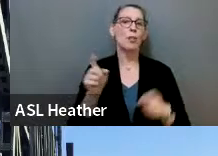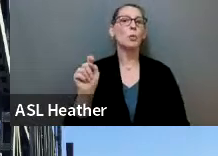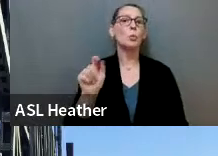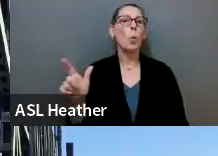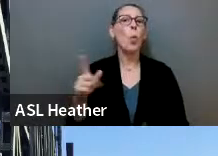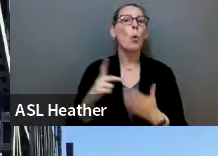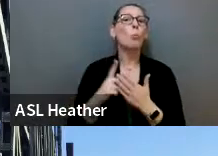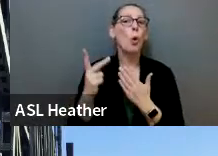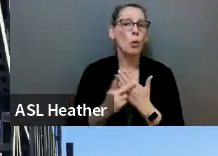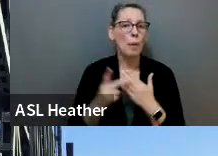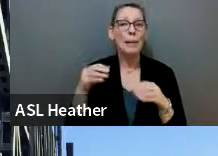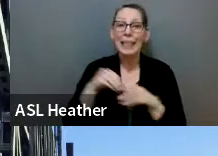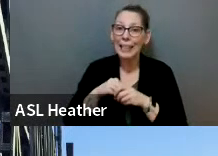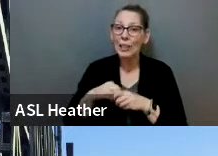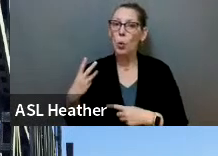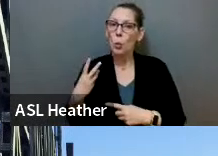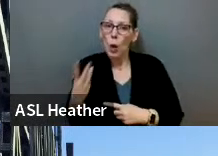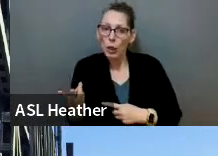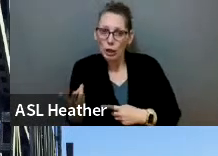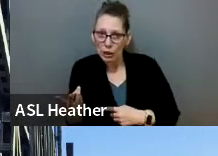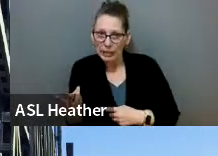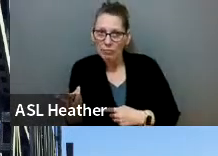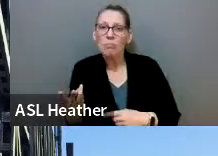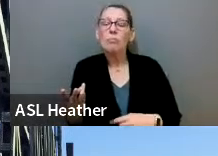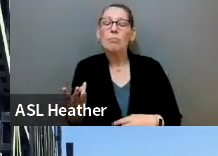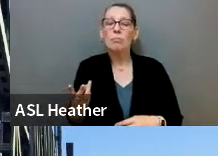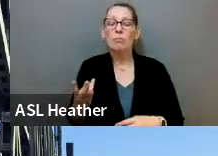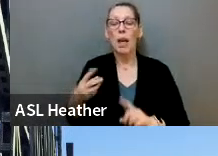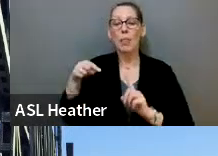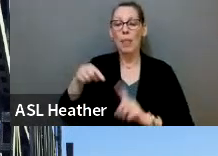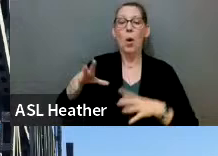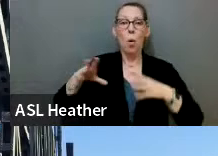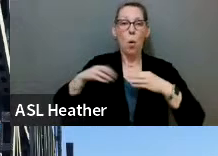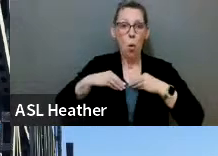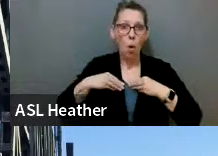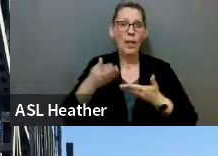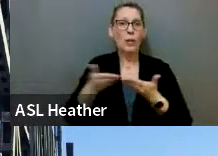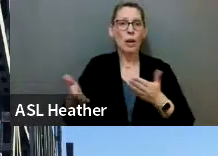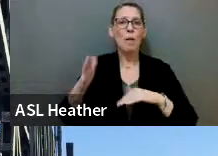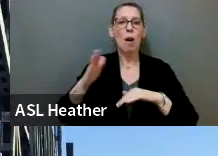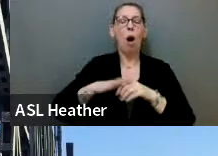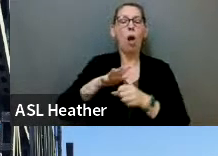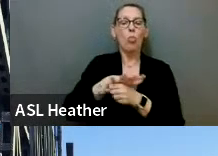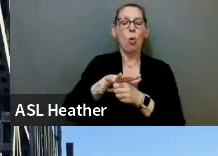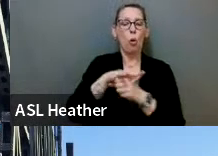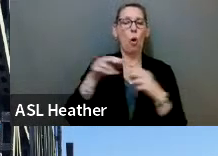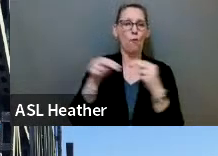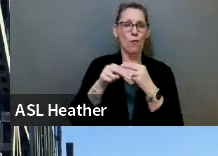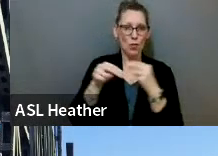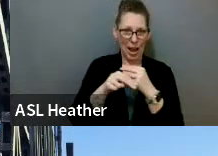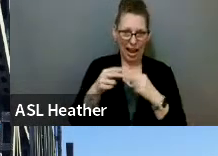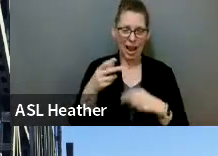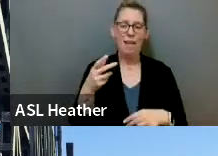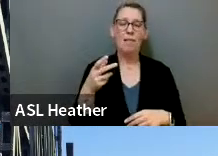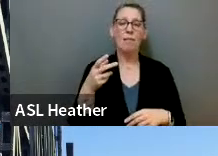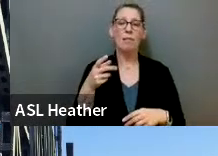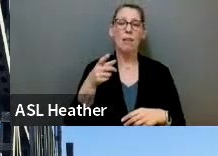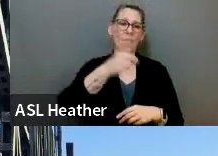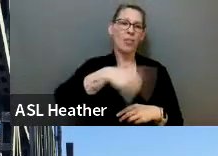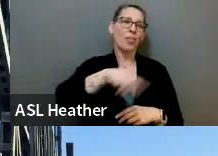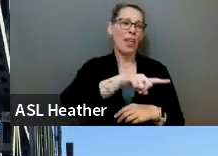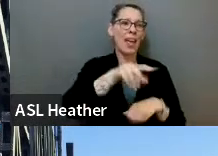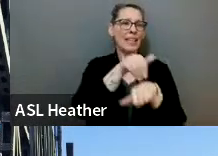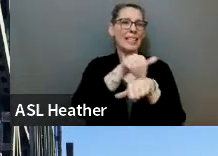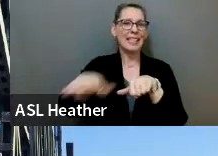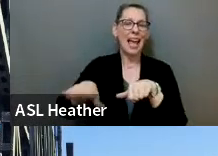program in Washington. So they are the ones that own the equipment on the local freeways, and they